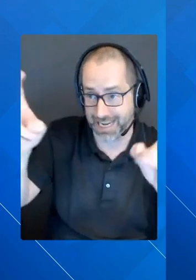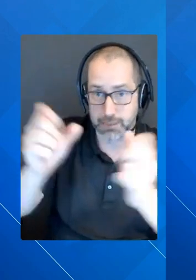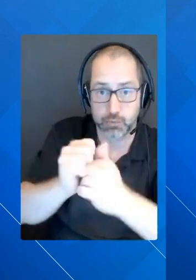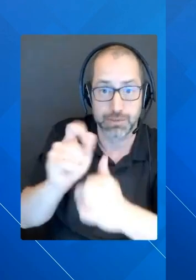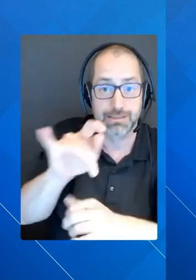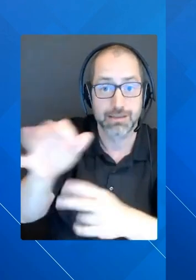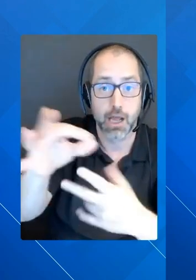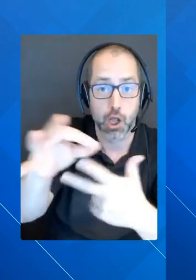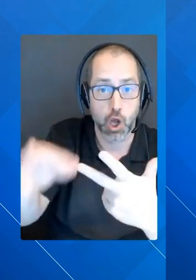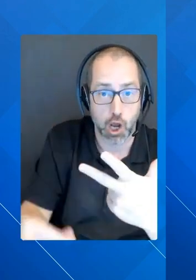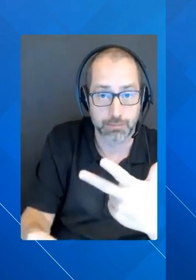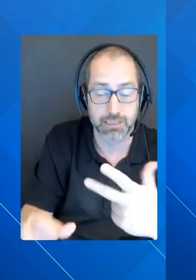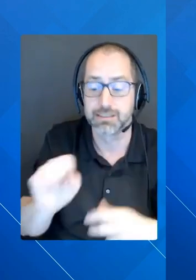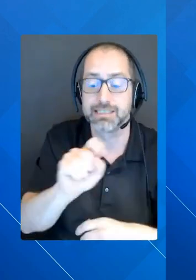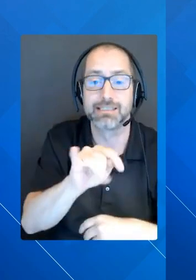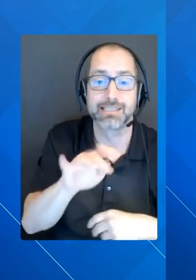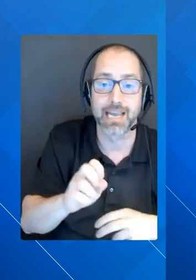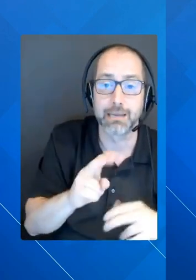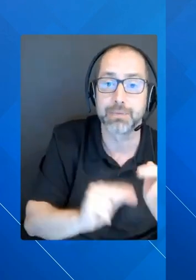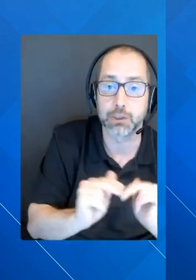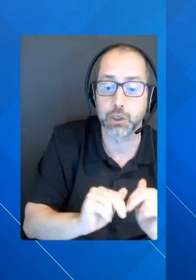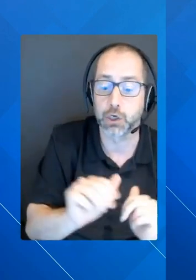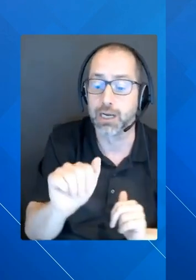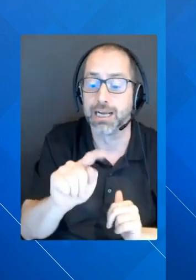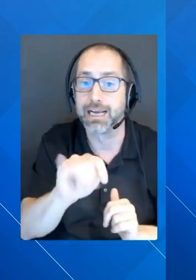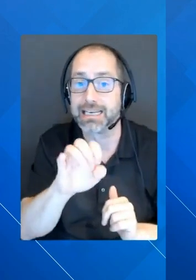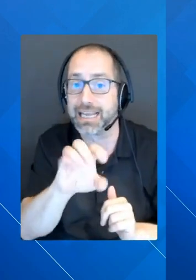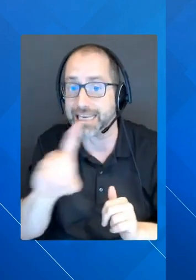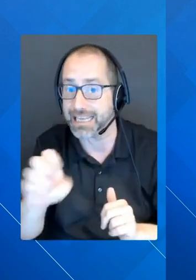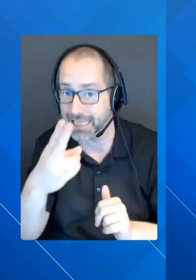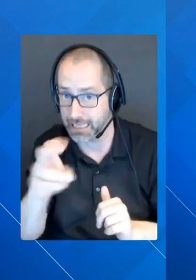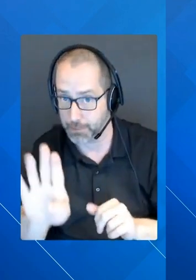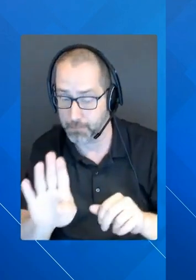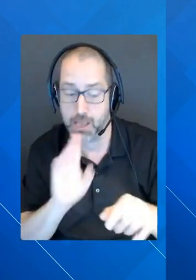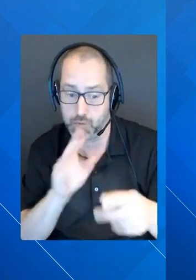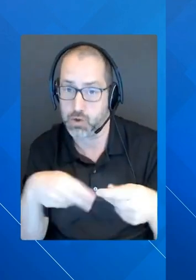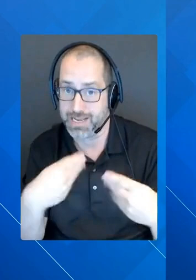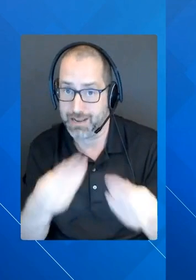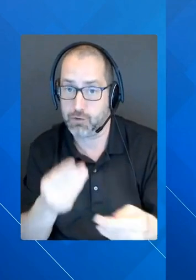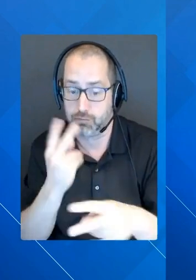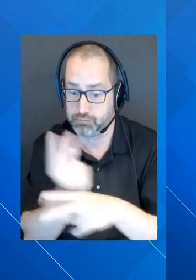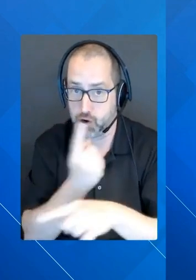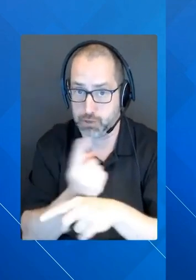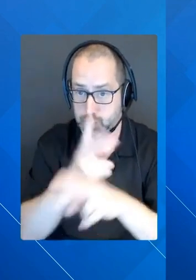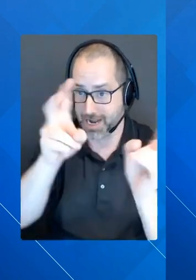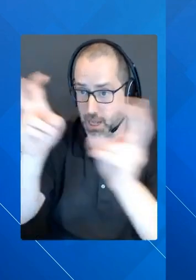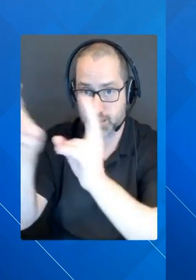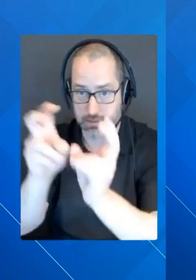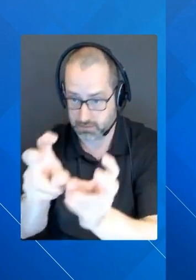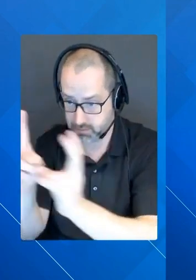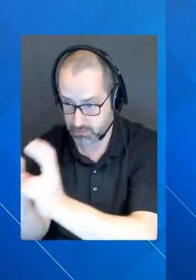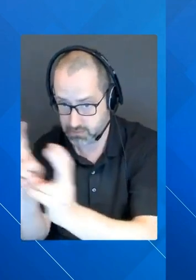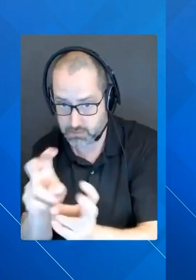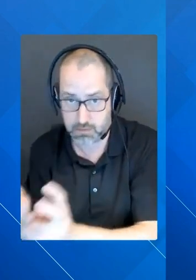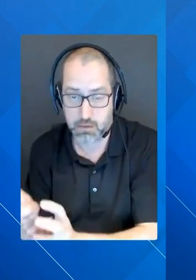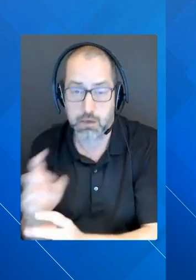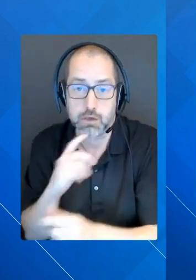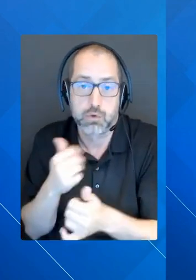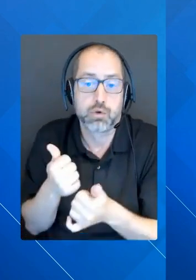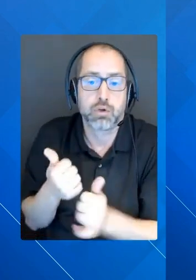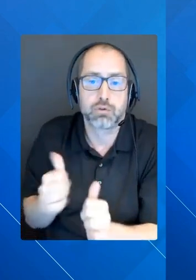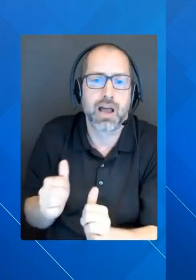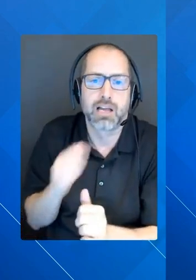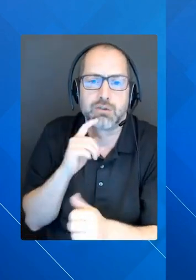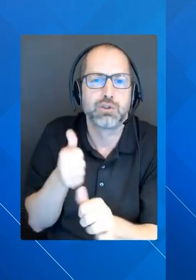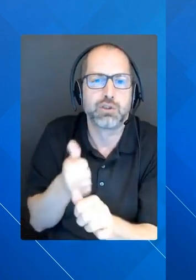give you in Site Builder and Attendee Hub, we make sure that all this structure is encoded automatically. Try to avoid manually increasing the font